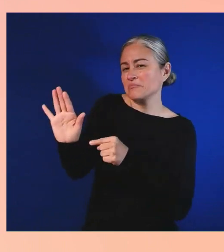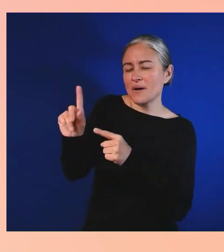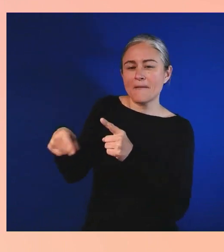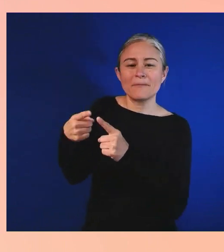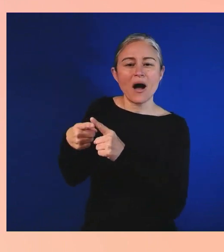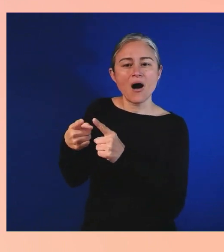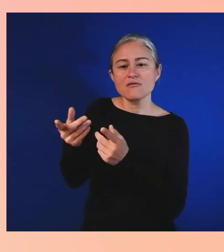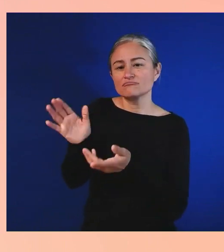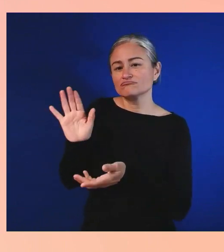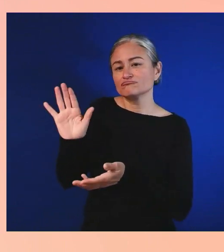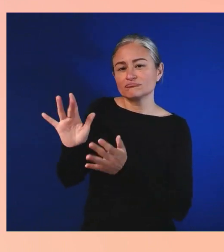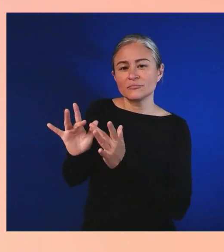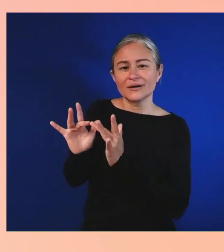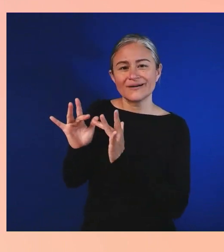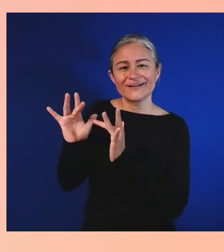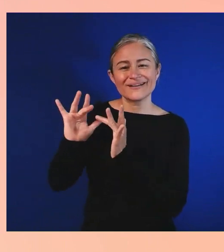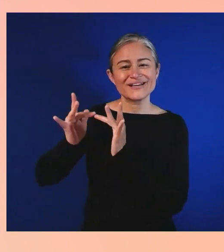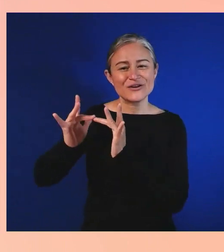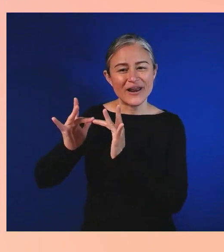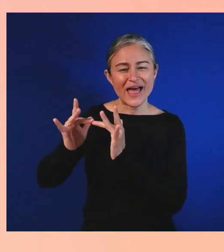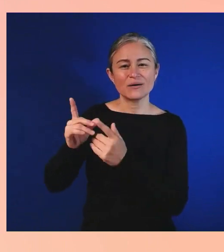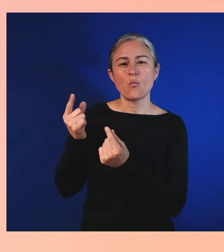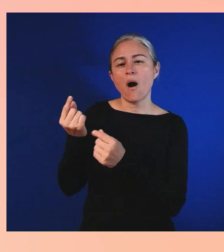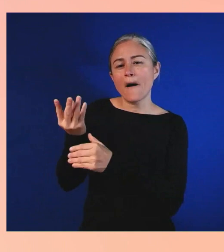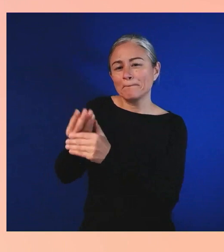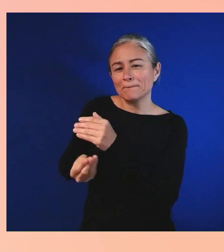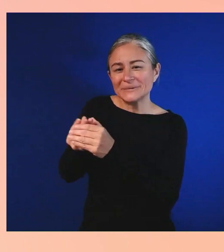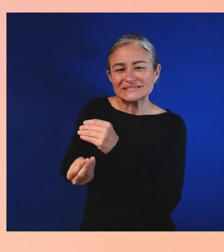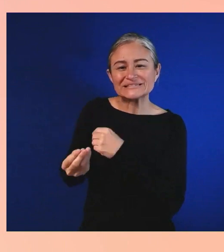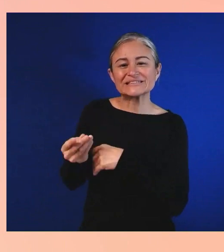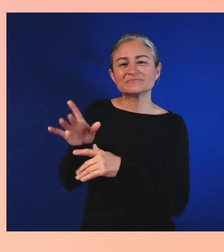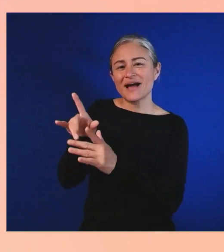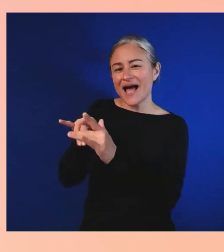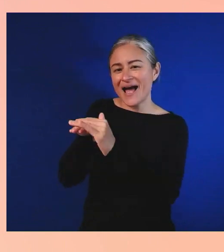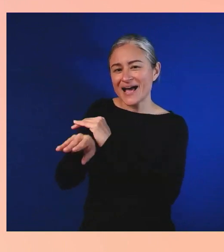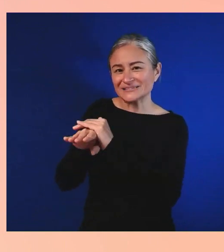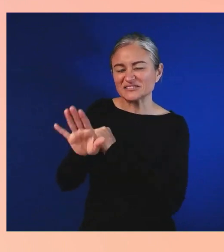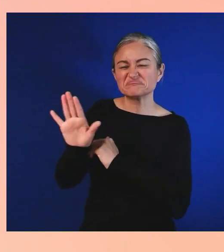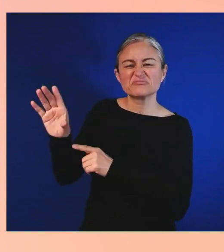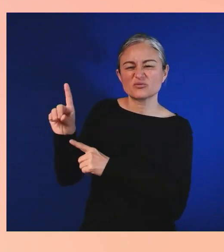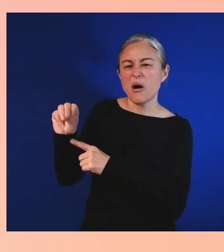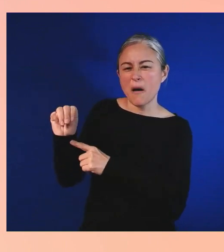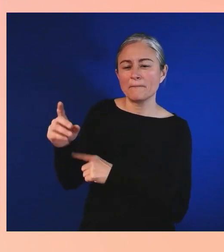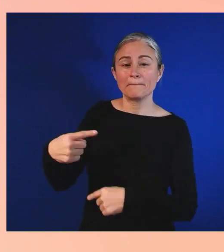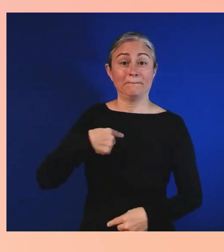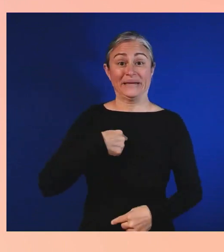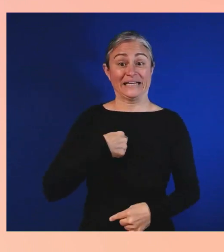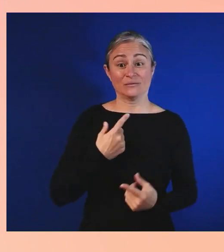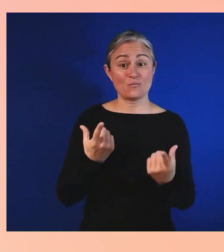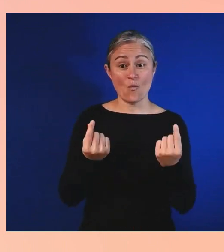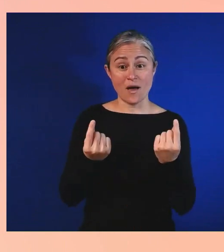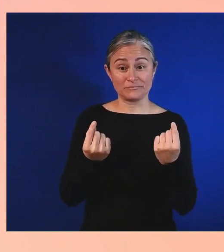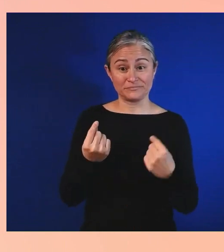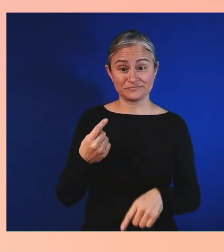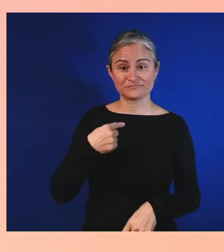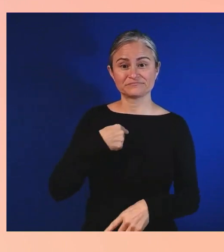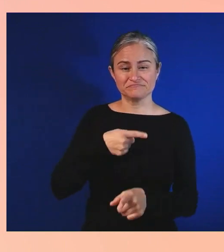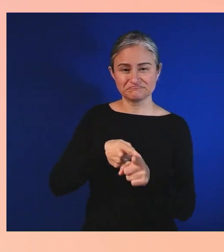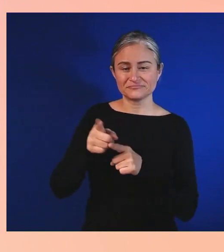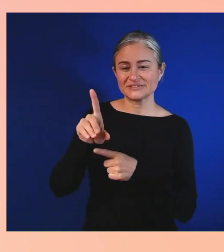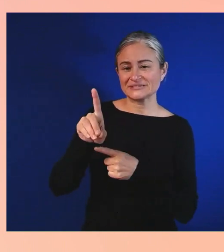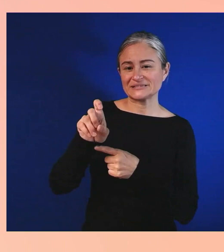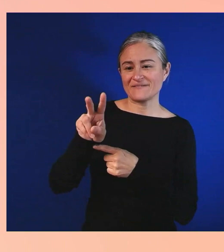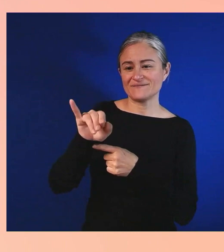gap. So we've made some gains getting people connected to the